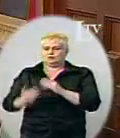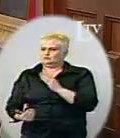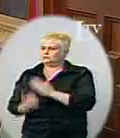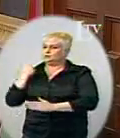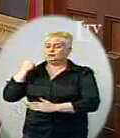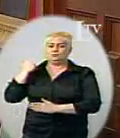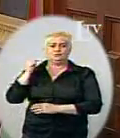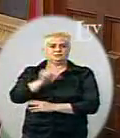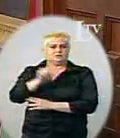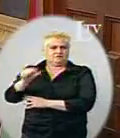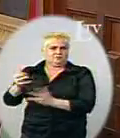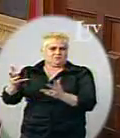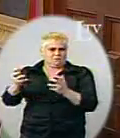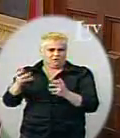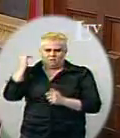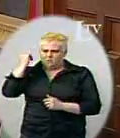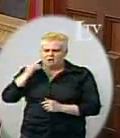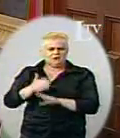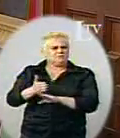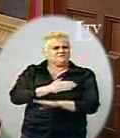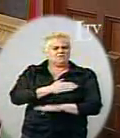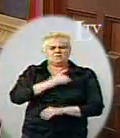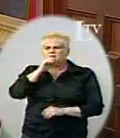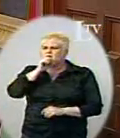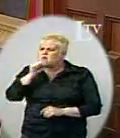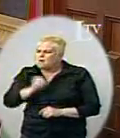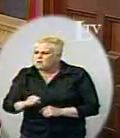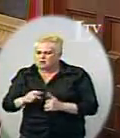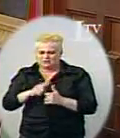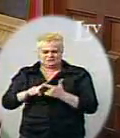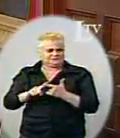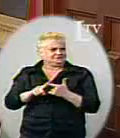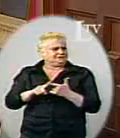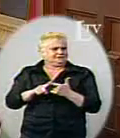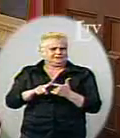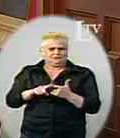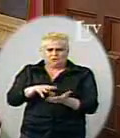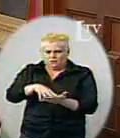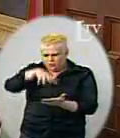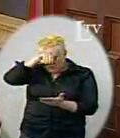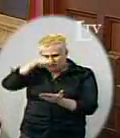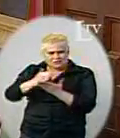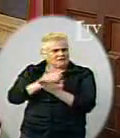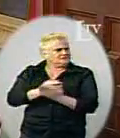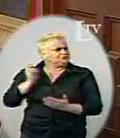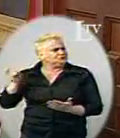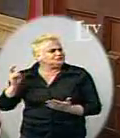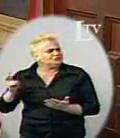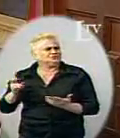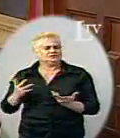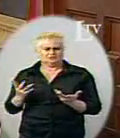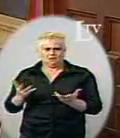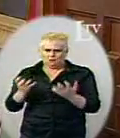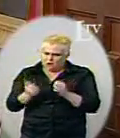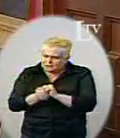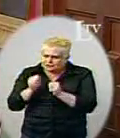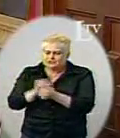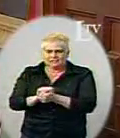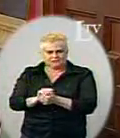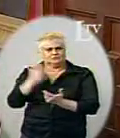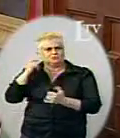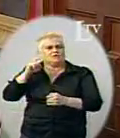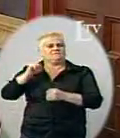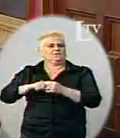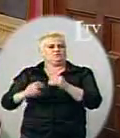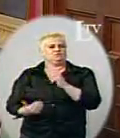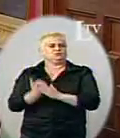become stale, short-sighted, and unable to learn from mistakes. Nova Scotians, seeking to make